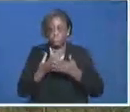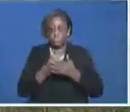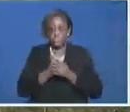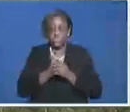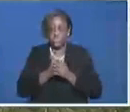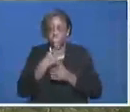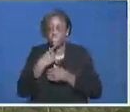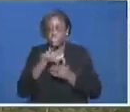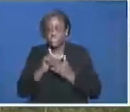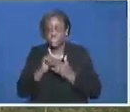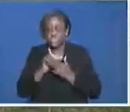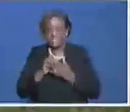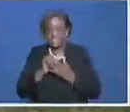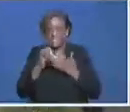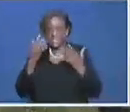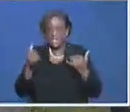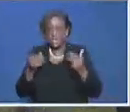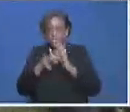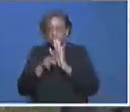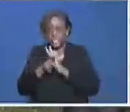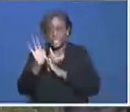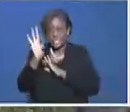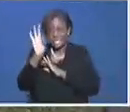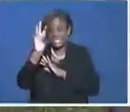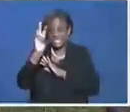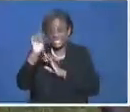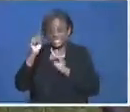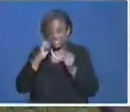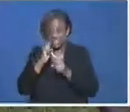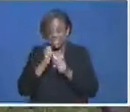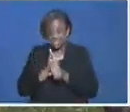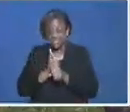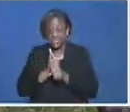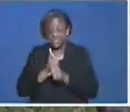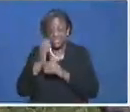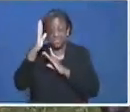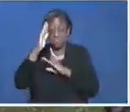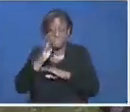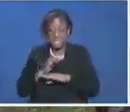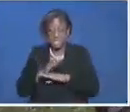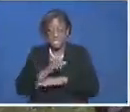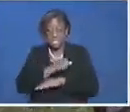This latest homicide moves the murder count to about 96 for the year. For the Bahamas Tonight, I'm Antoinette Smith.